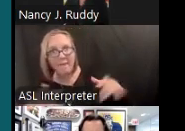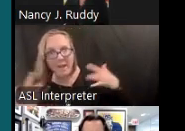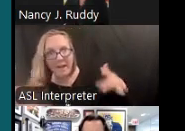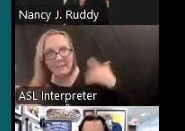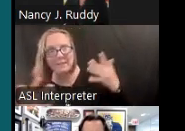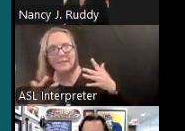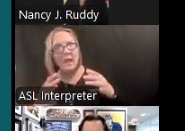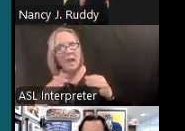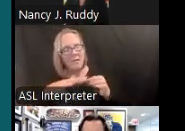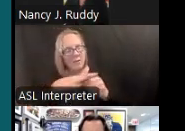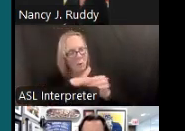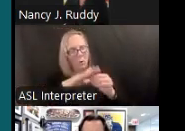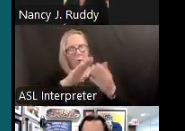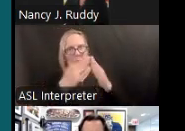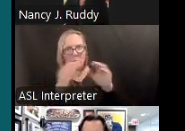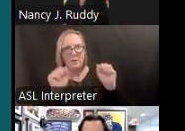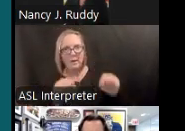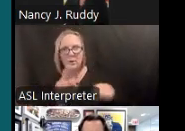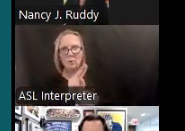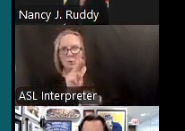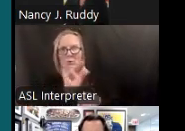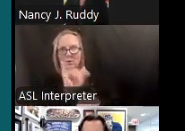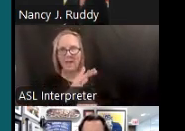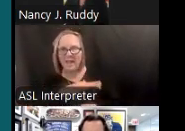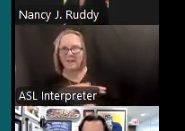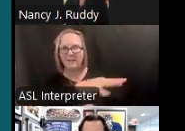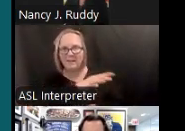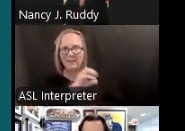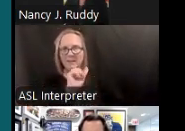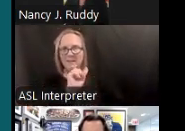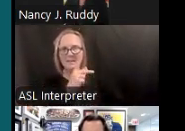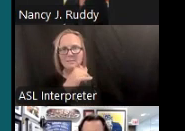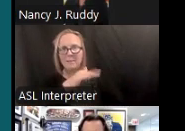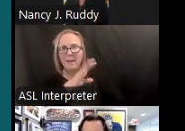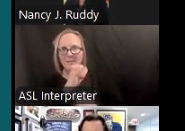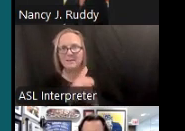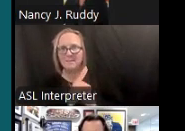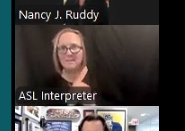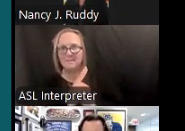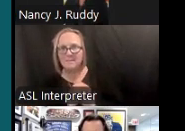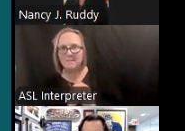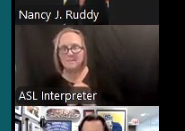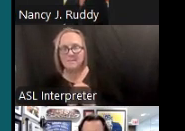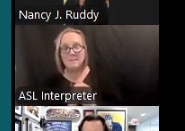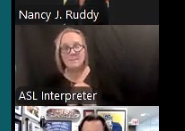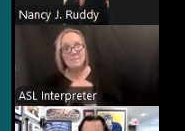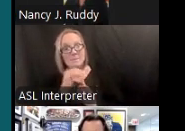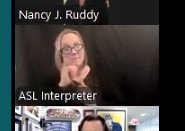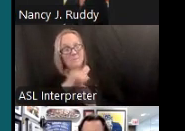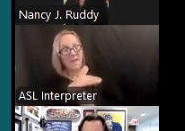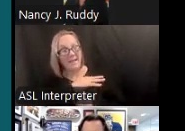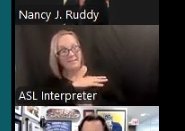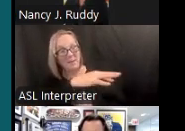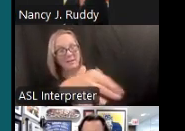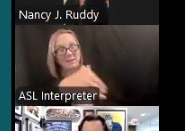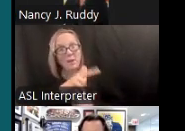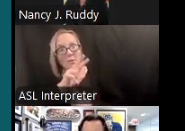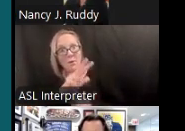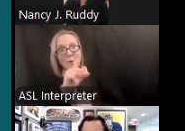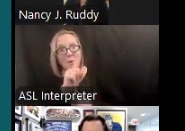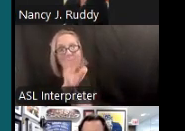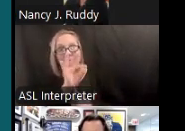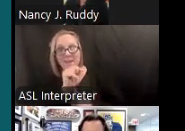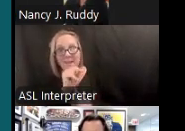by the local community. This 31-foot-high glass enclosed space captures the essence